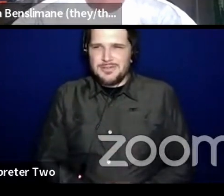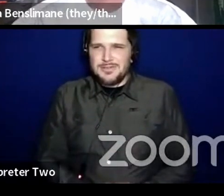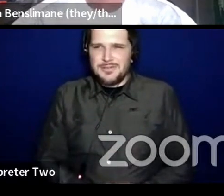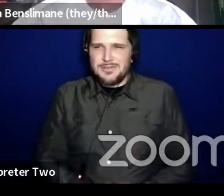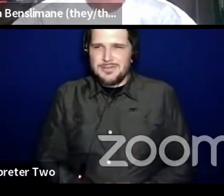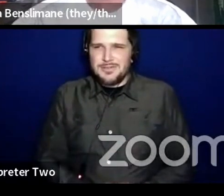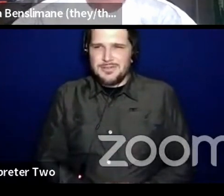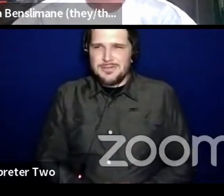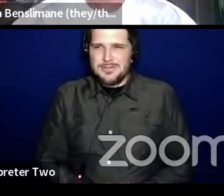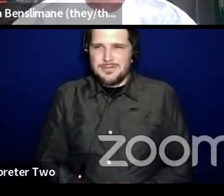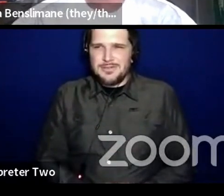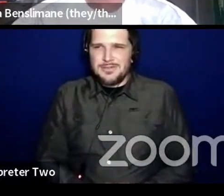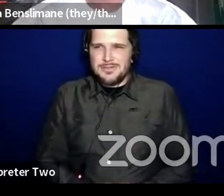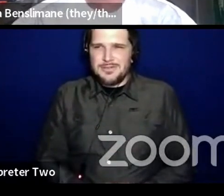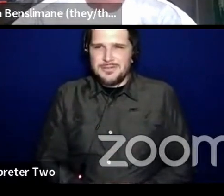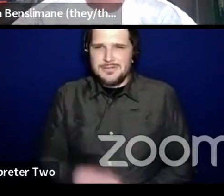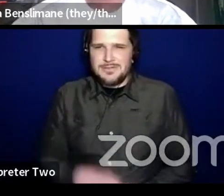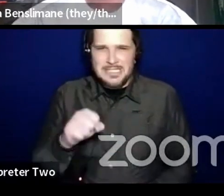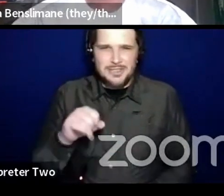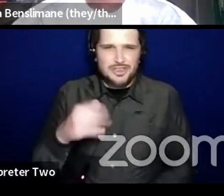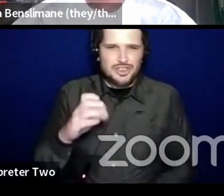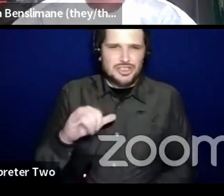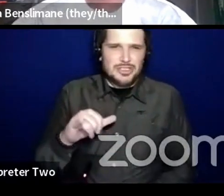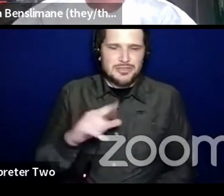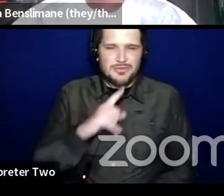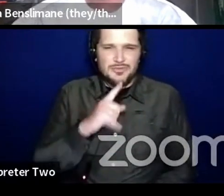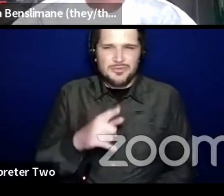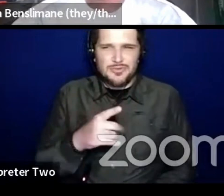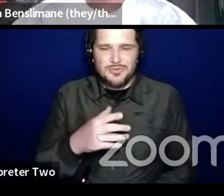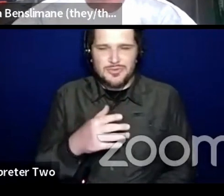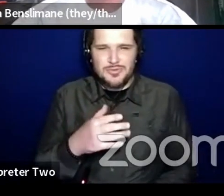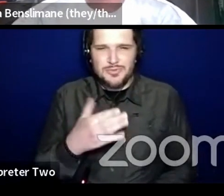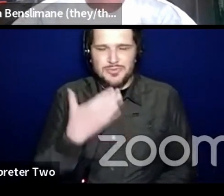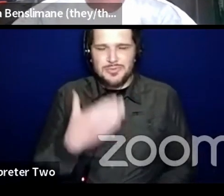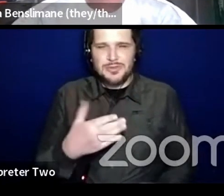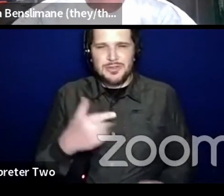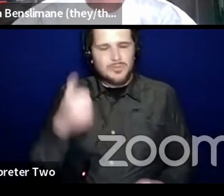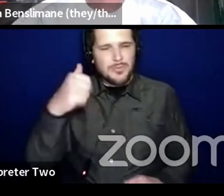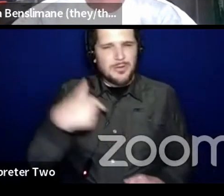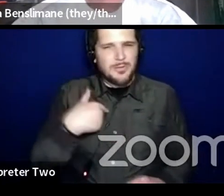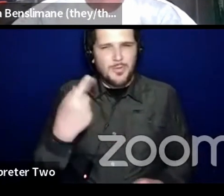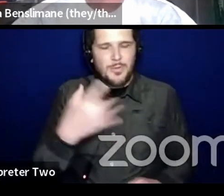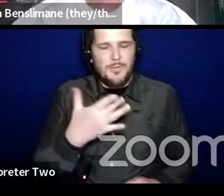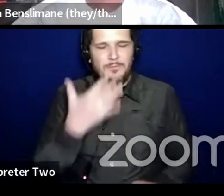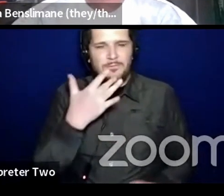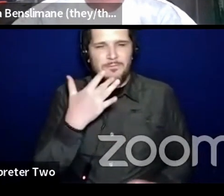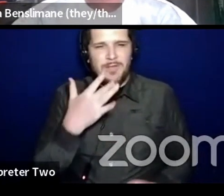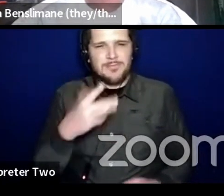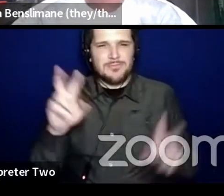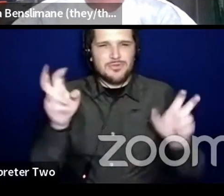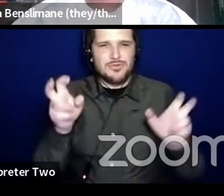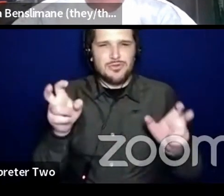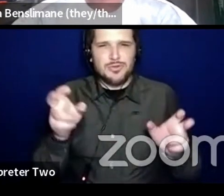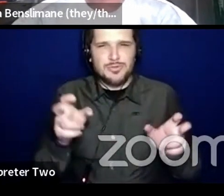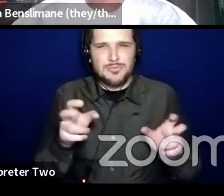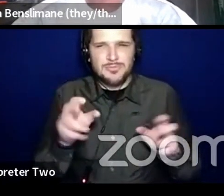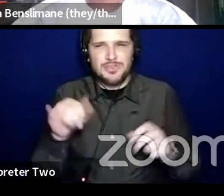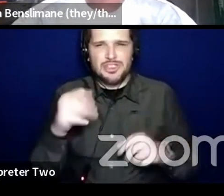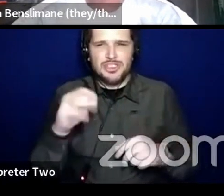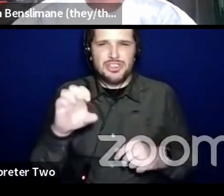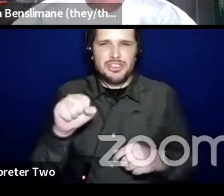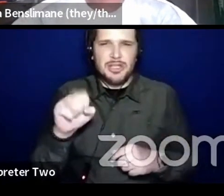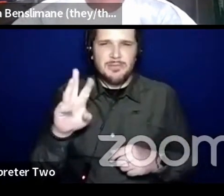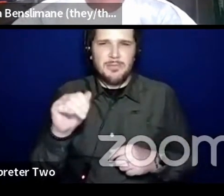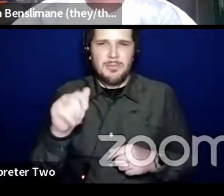Yeah, Jackie, that was really well put. It also reminded me of one of my favorite quotes from James Baldwin around love,